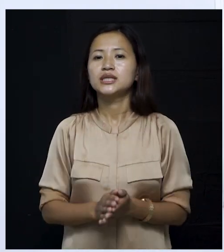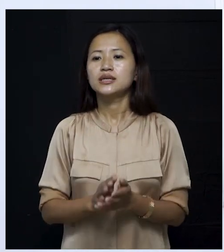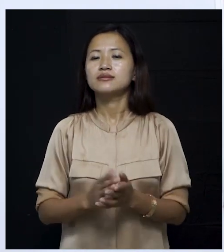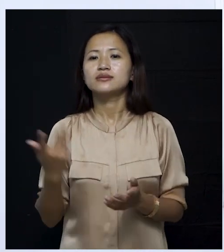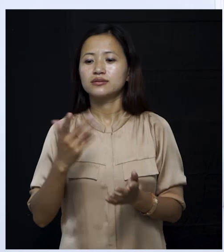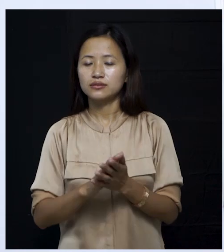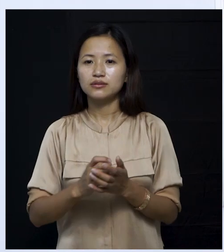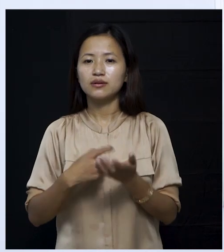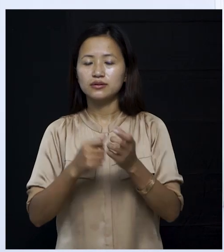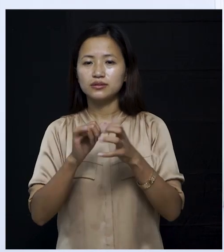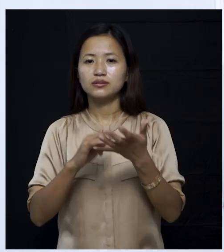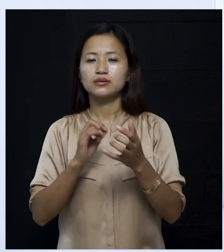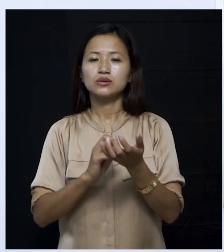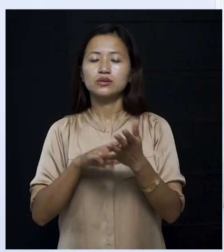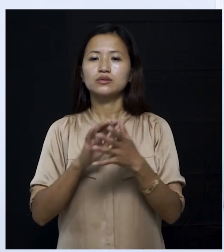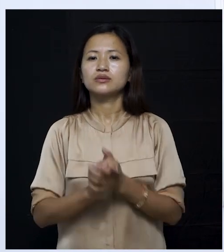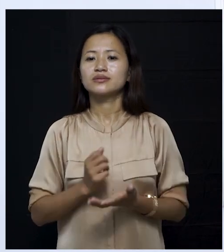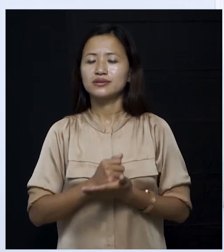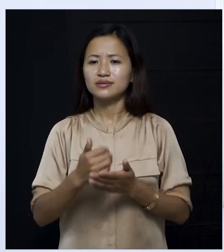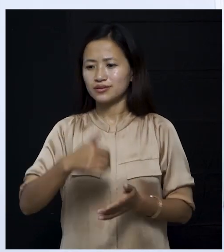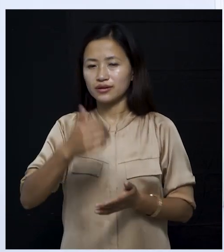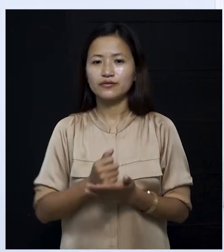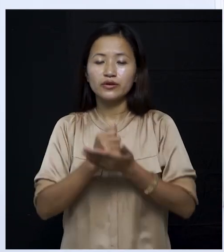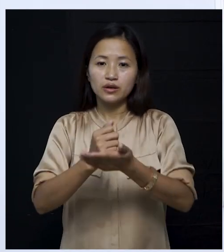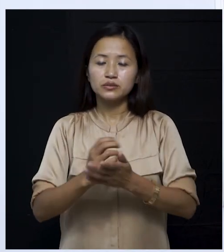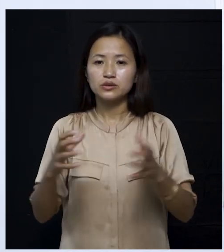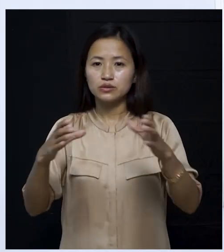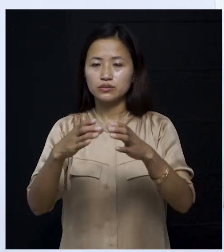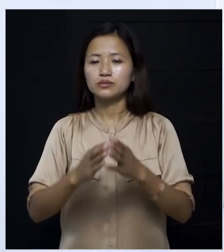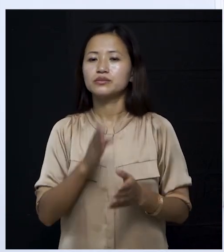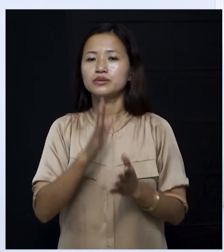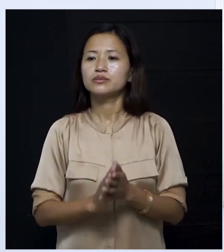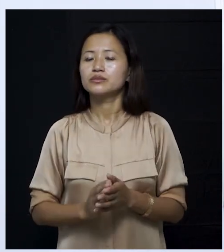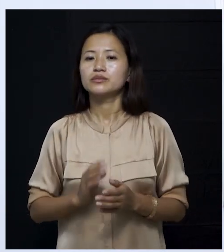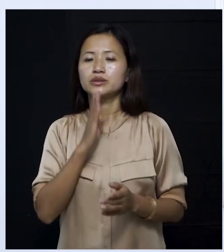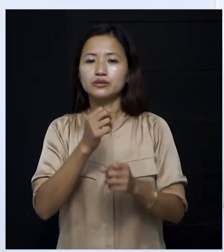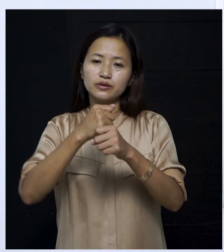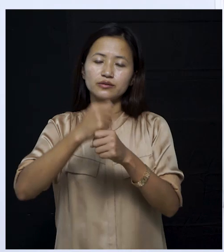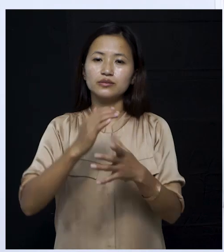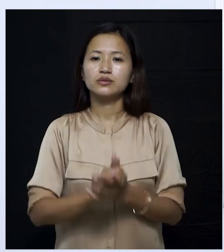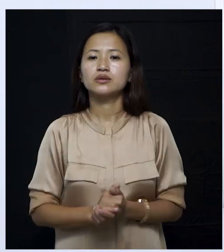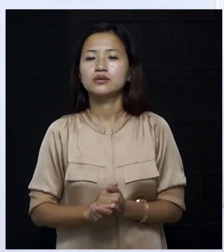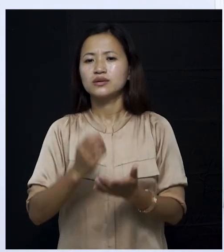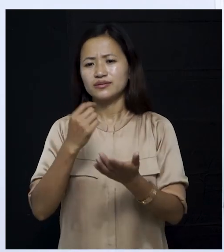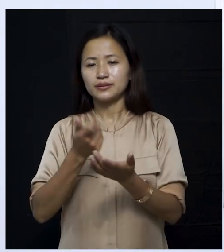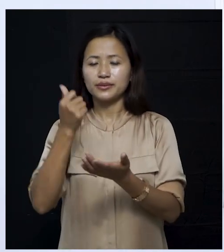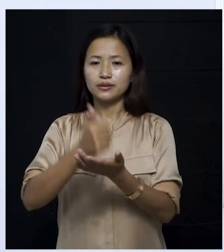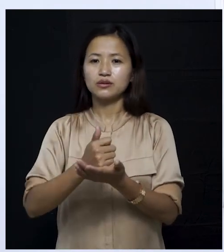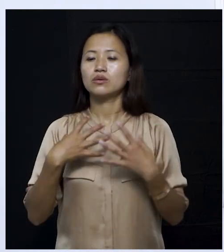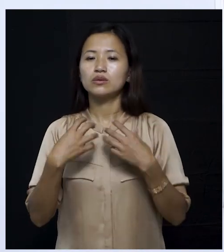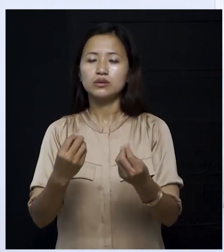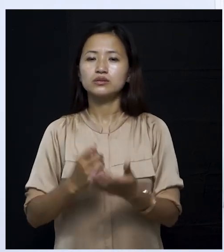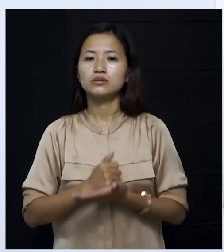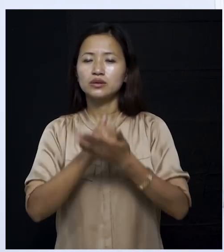why this self-help group came into being is because the government, okay? The government, the bankers, they